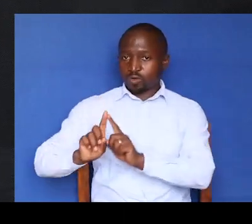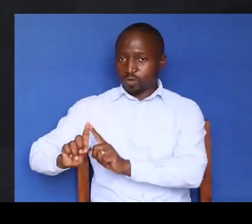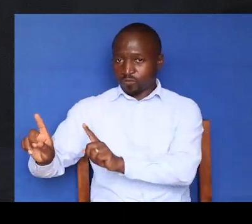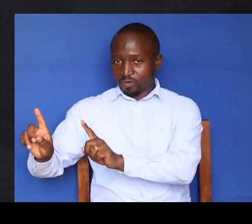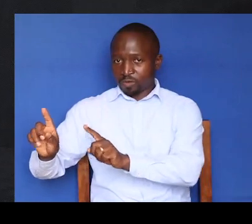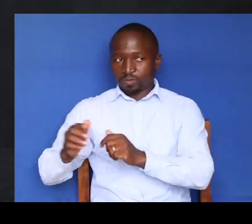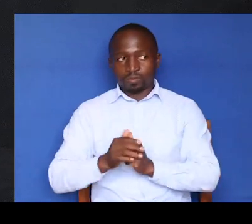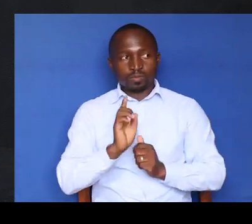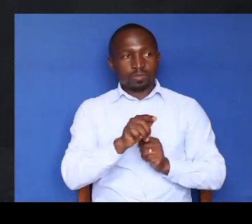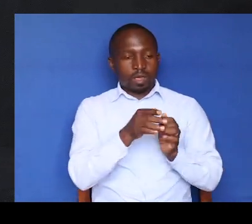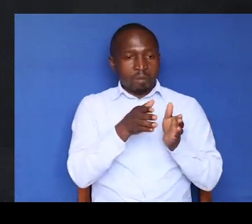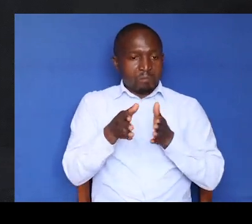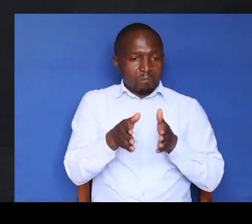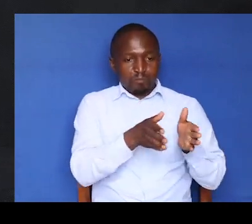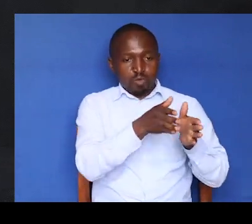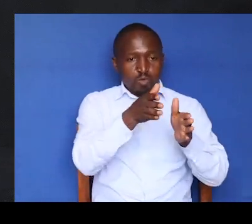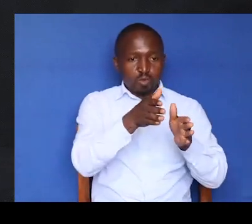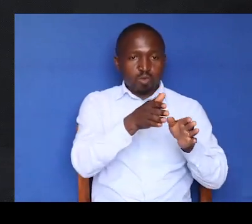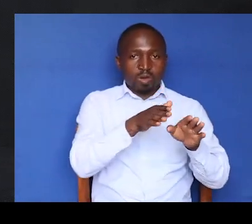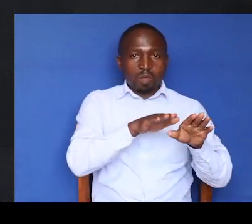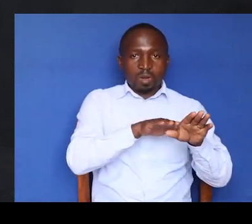We have a river here with a tributary.